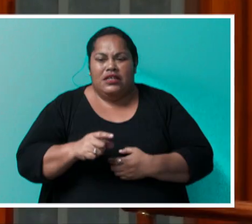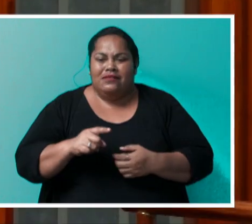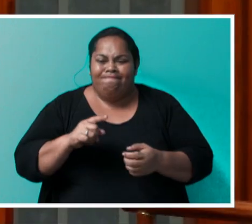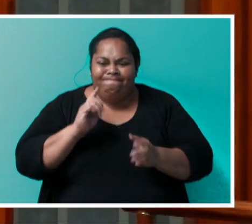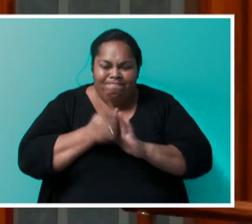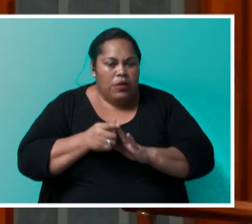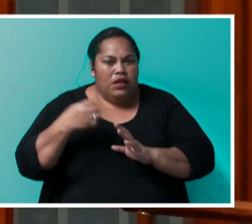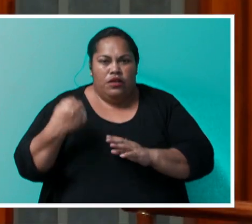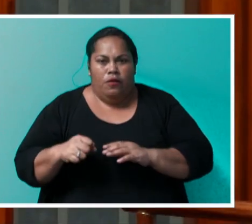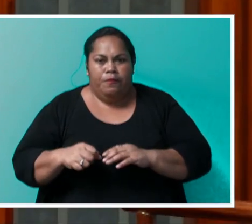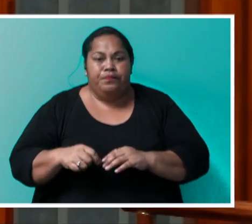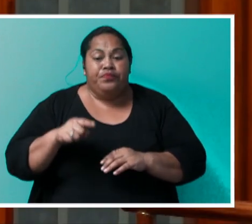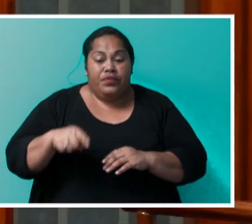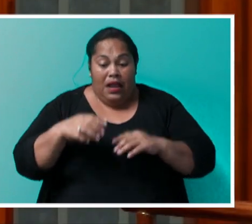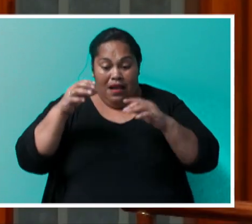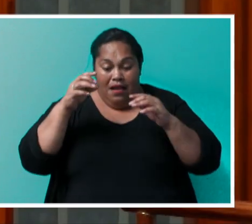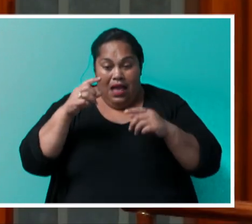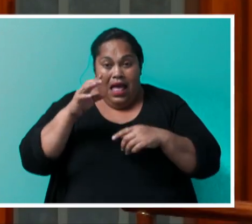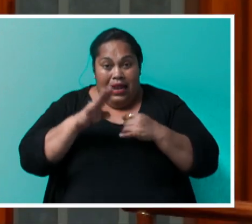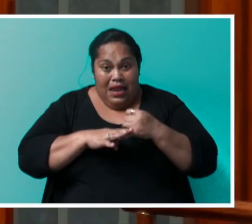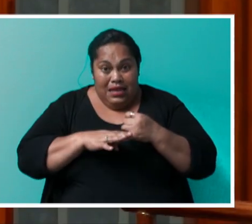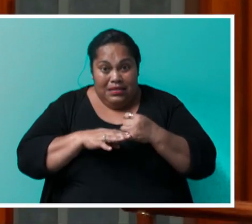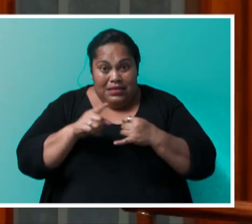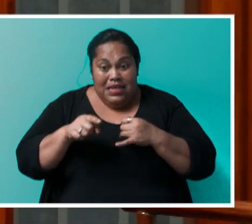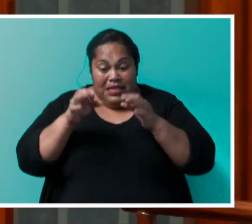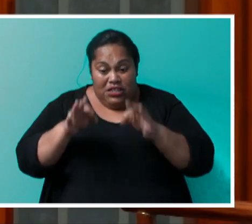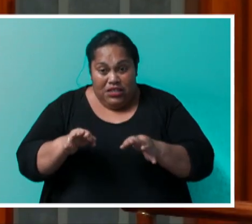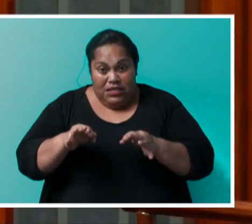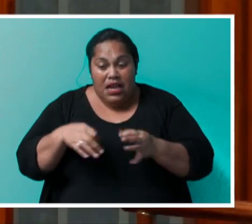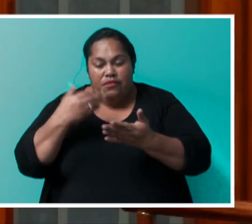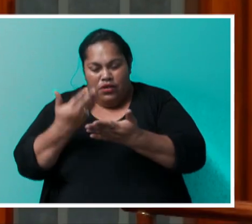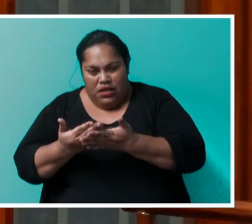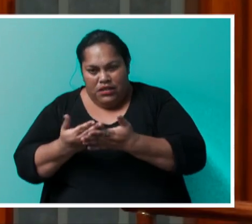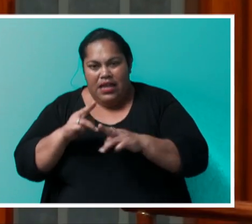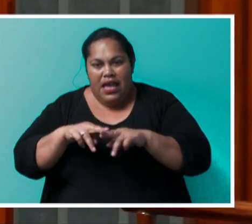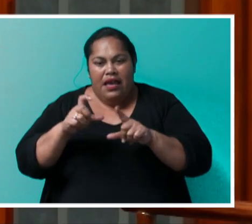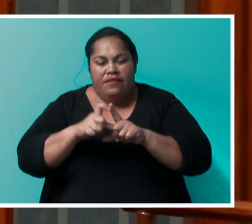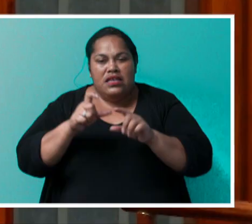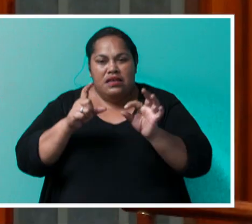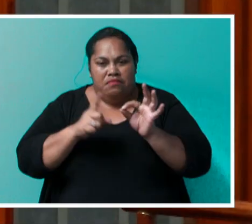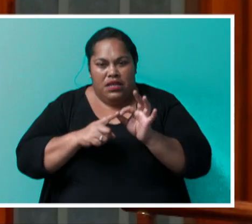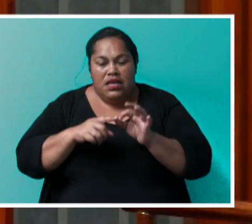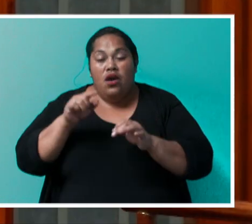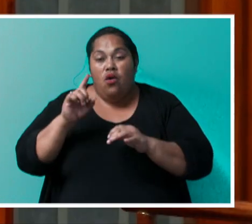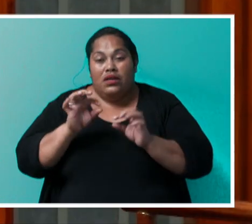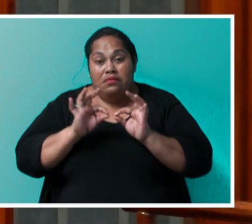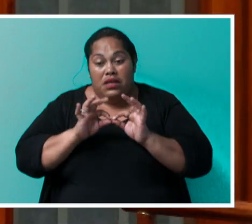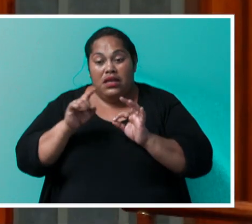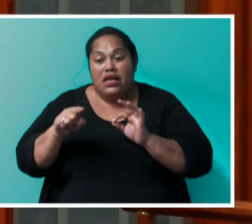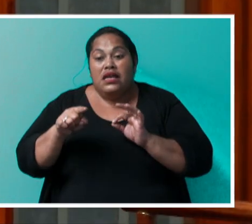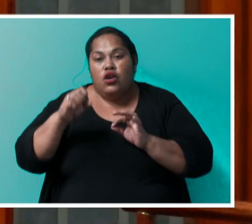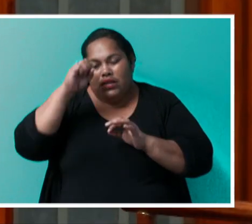Final lending decisions remain firmly with FDB's experienced credit officers.